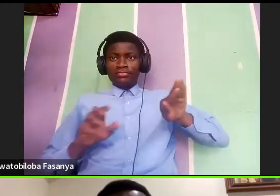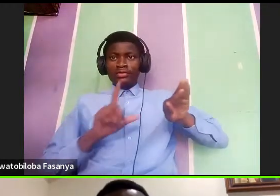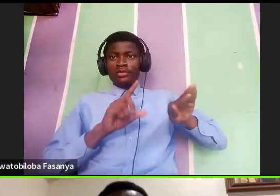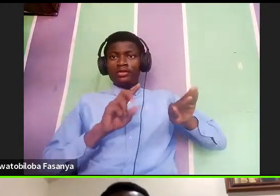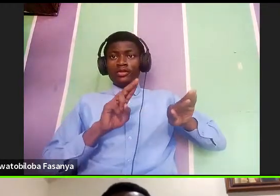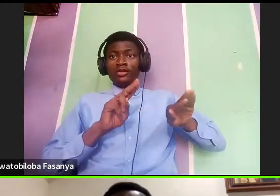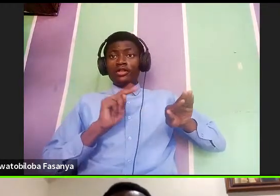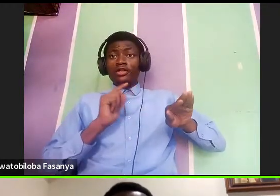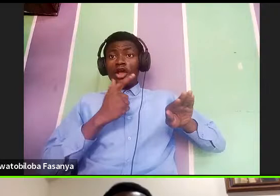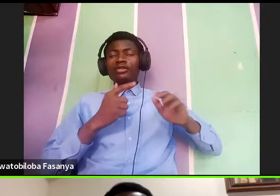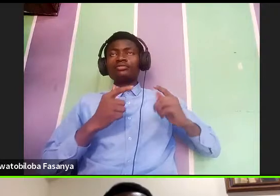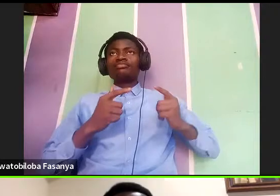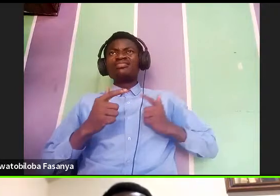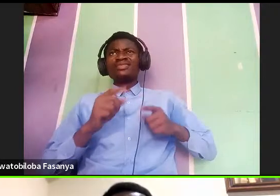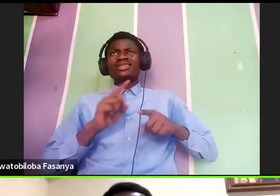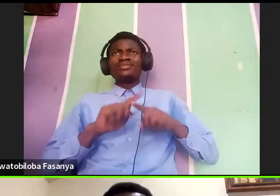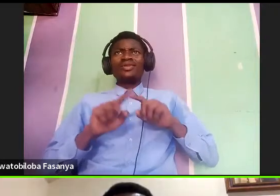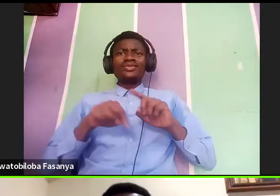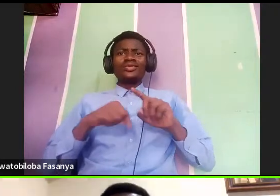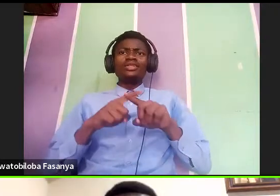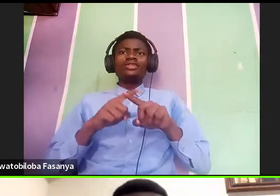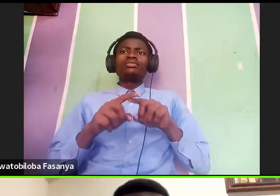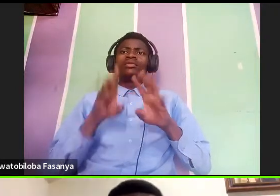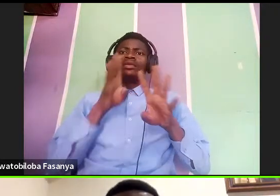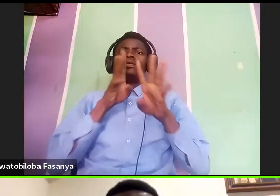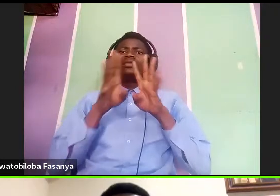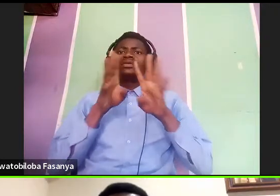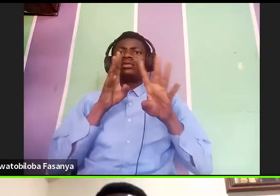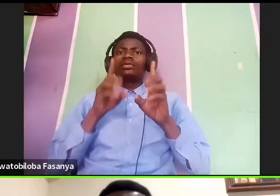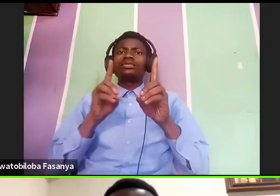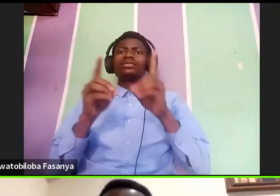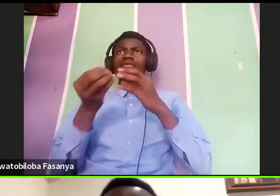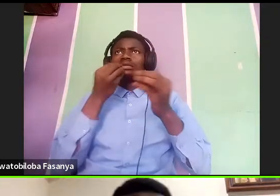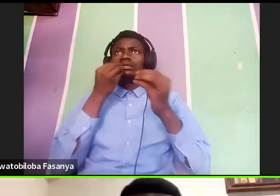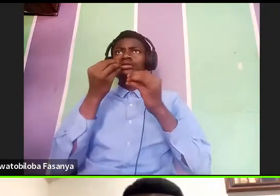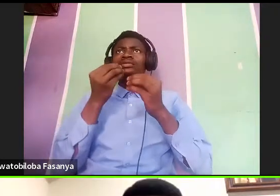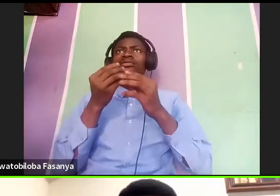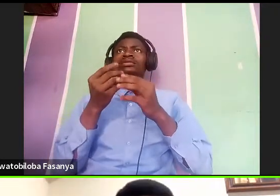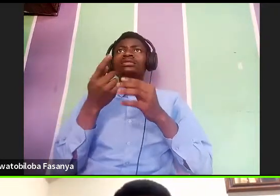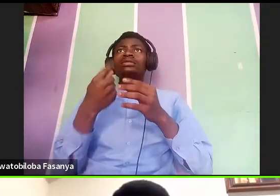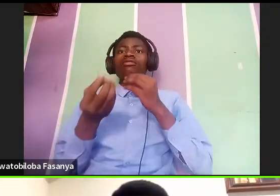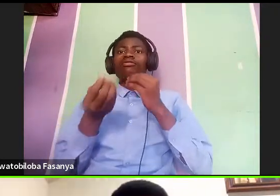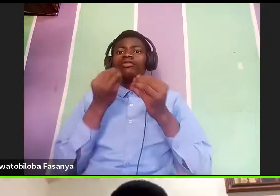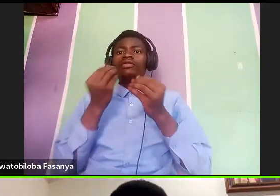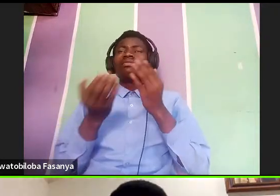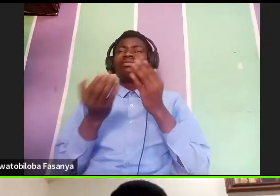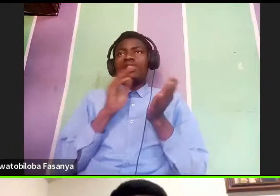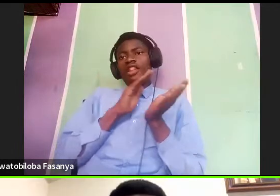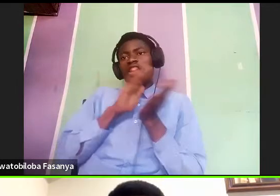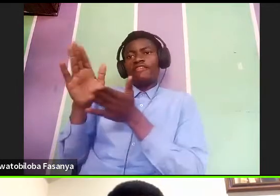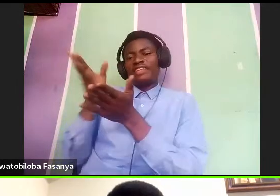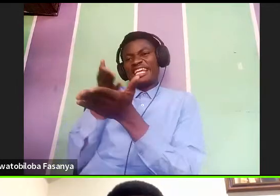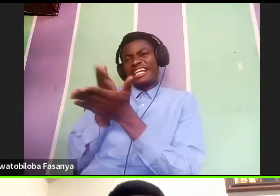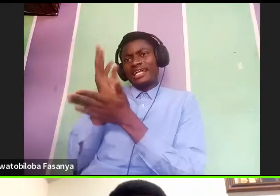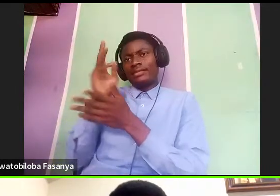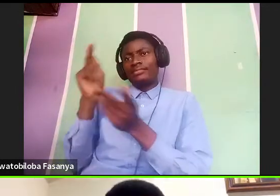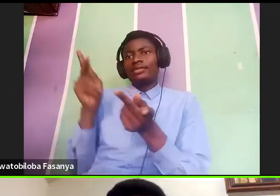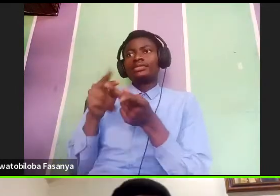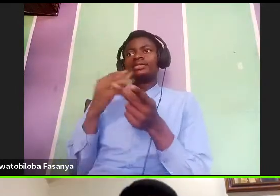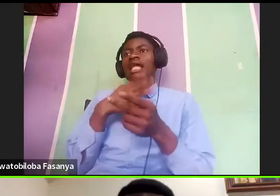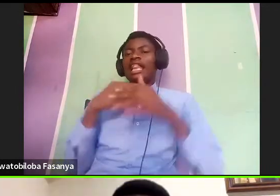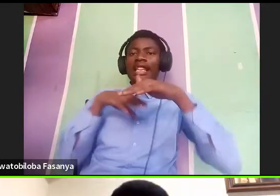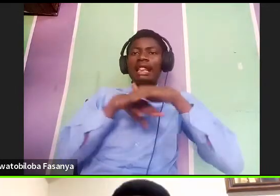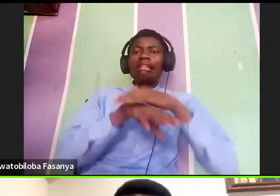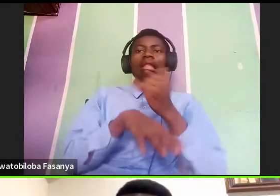eating, food might leave the correct passage and then go into the airway, so